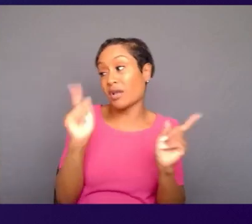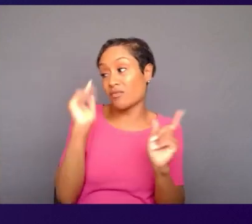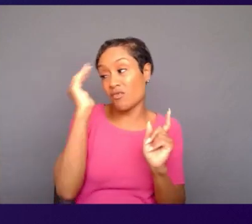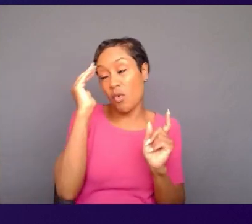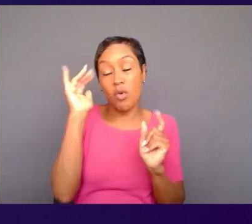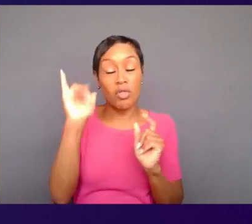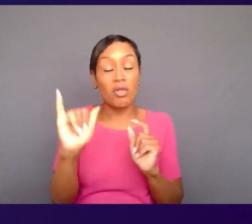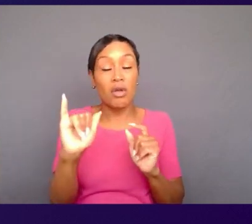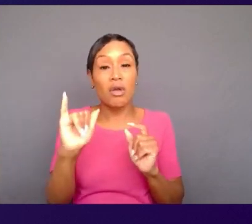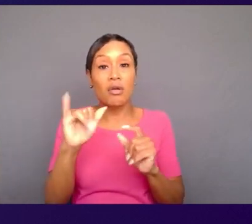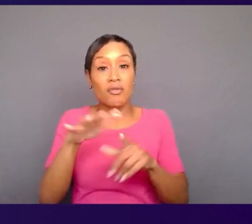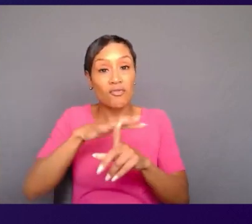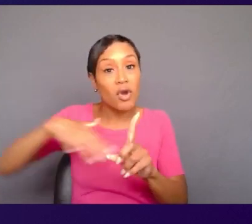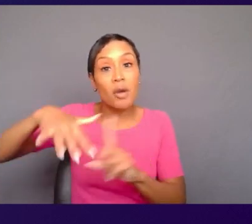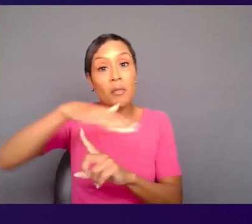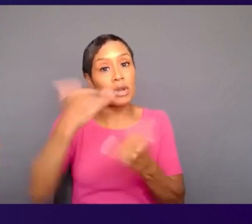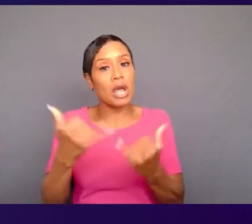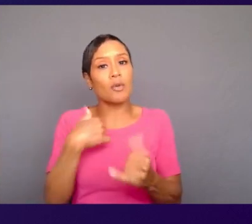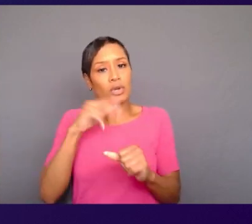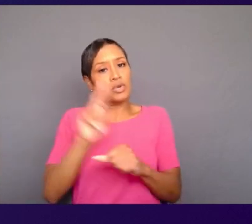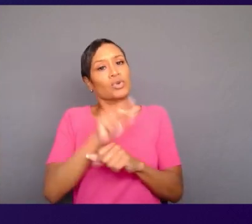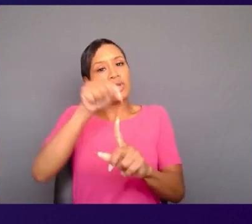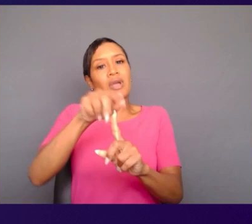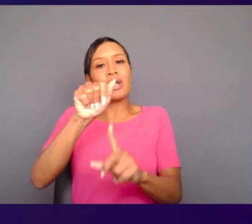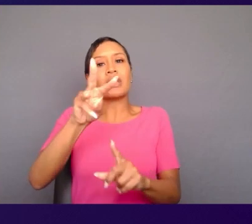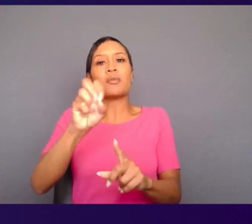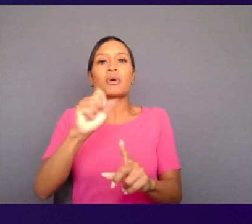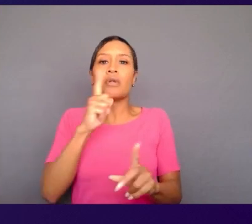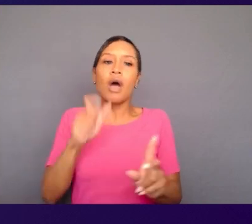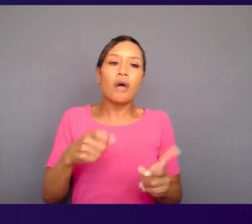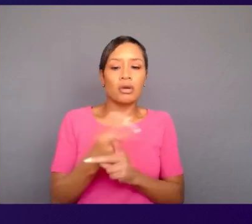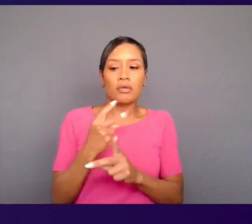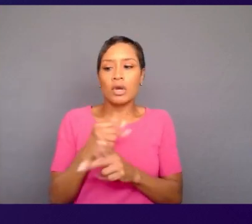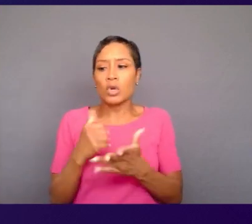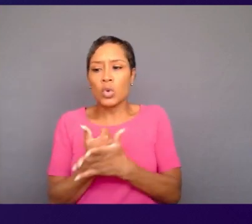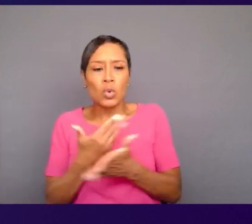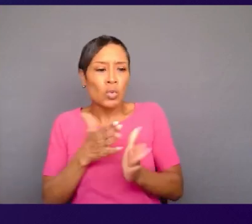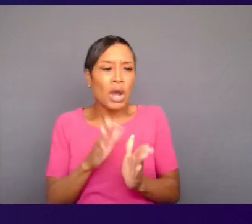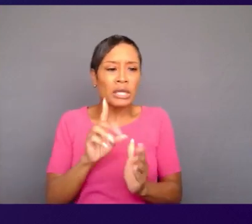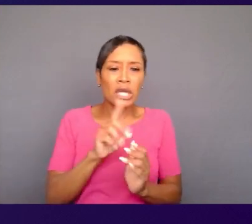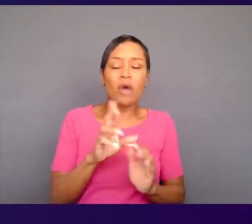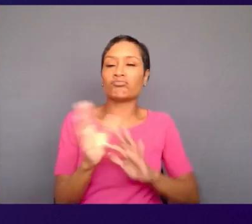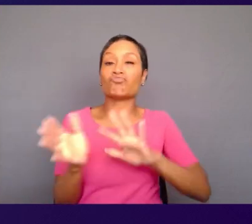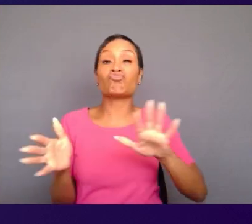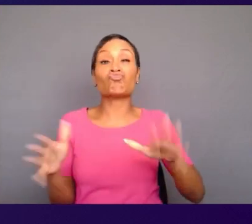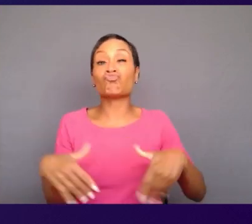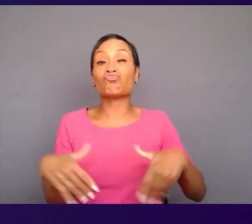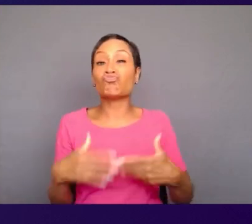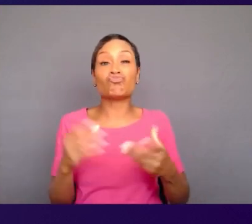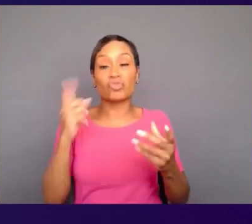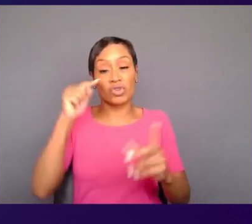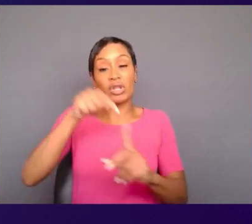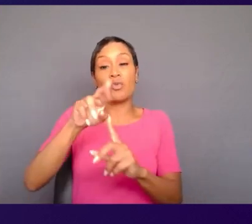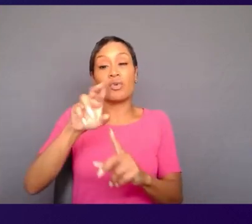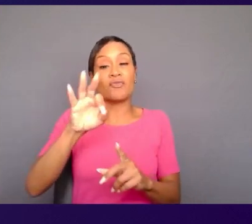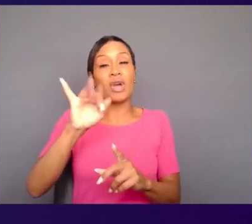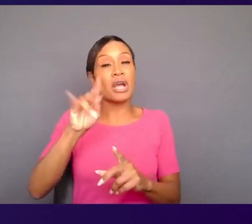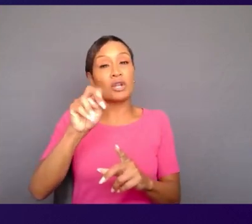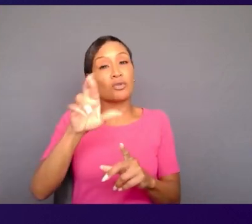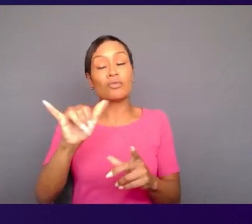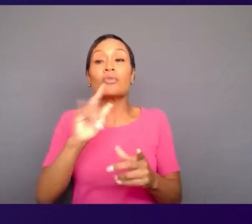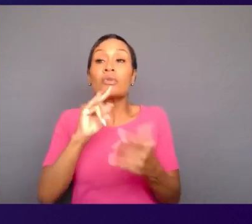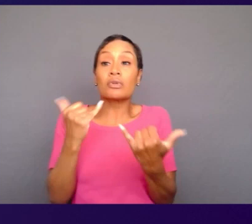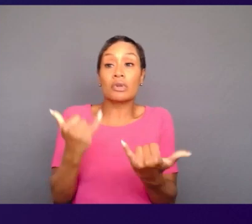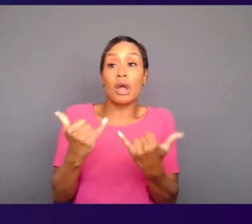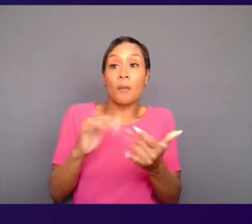Now that we're able to do that in AWS, we don't have to figure out a new way to do DR for those refineries. So we're essentially now getting to a